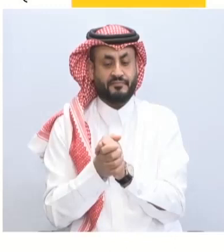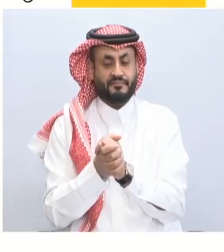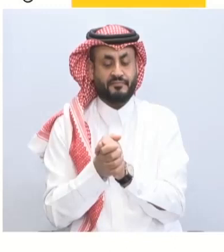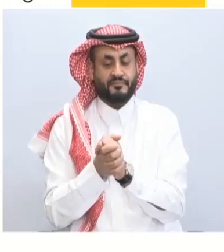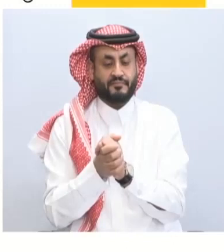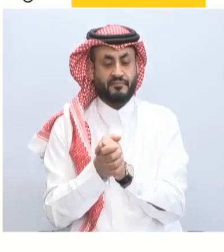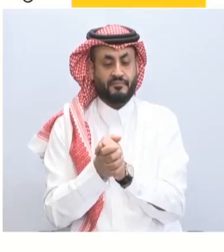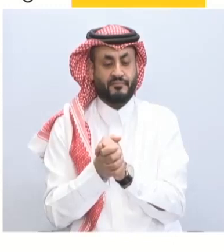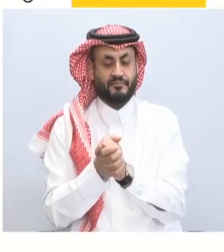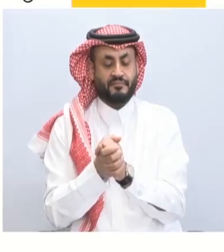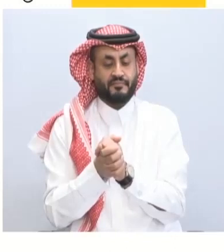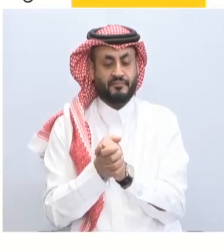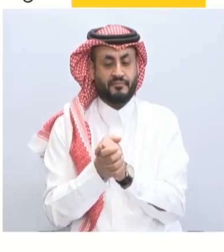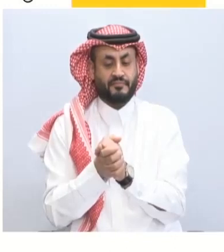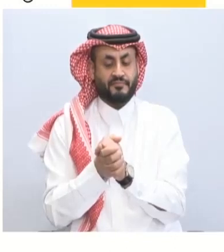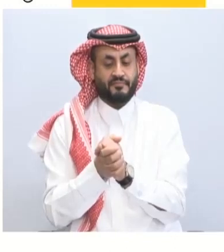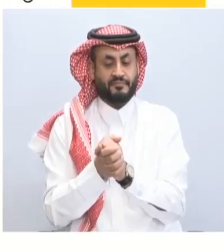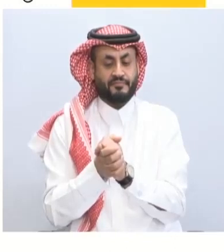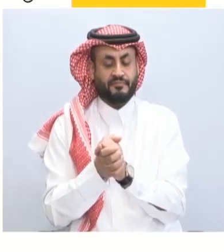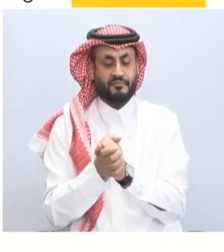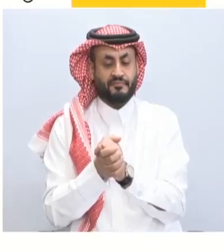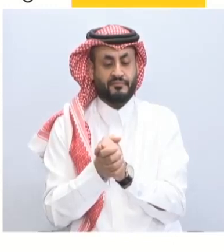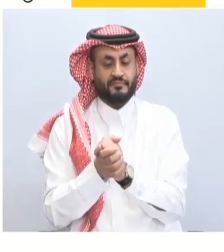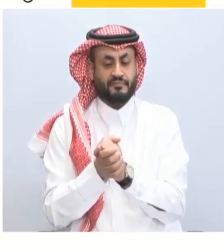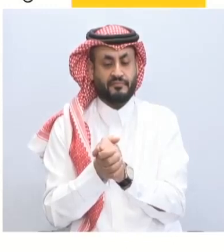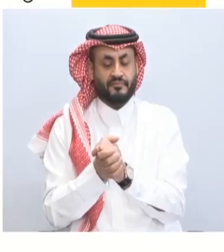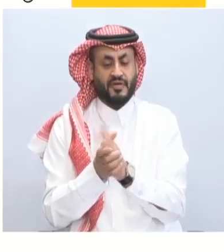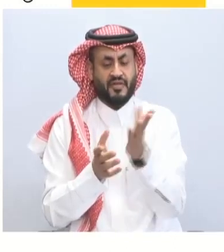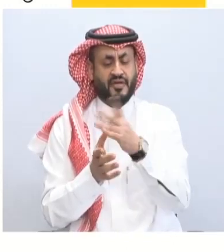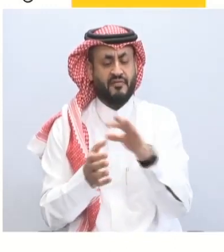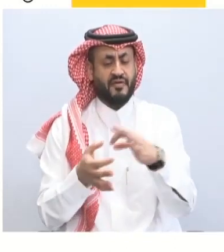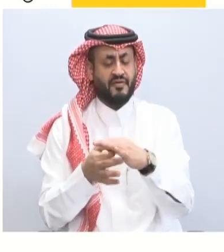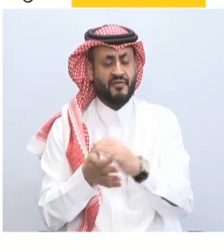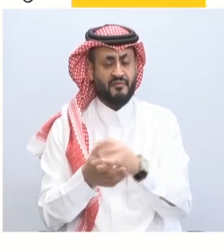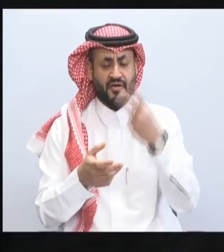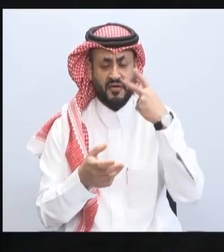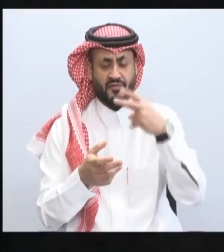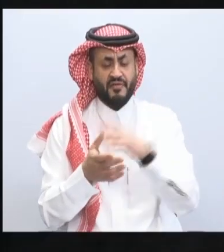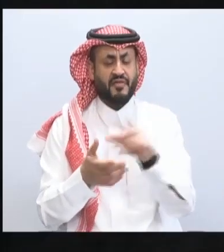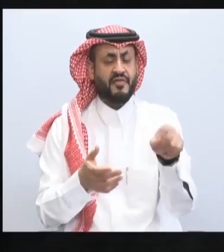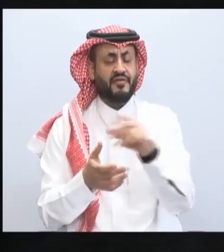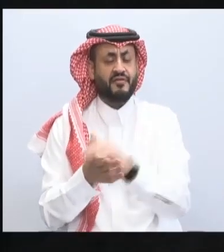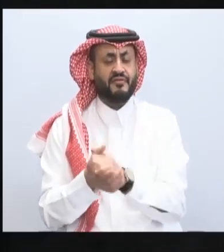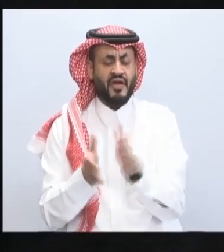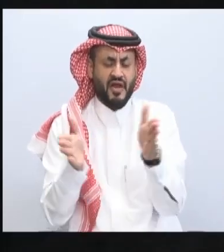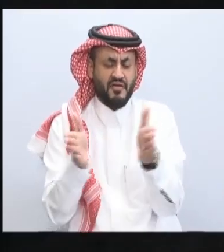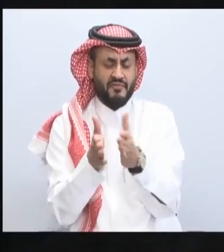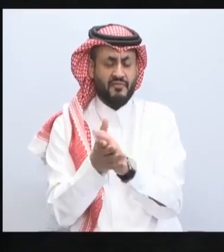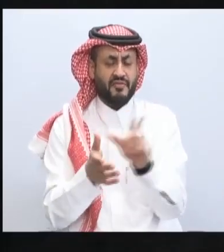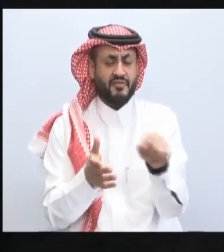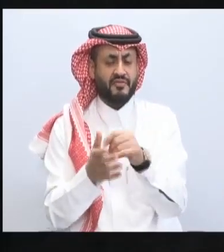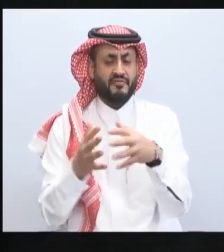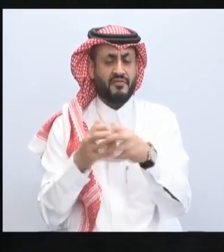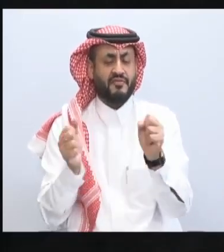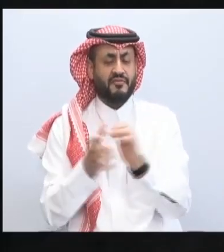Now, speaking of abbreviated, we have here something concerning it. I want you to look for another word that has the same meaning